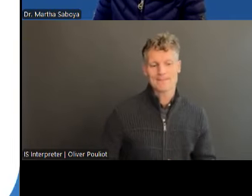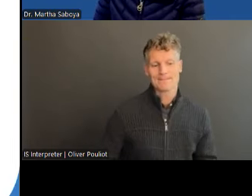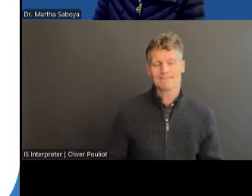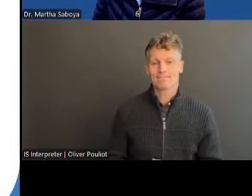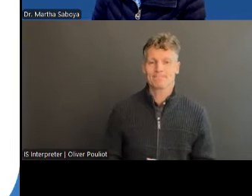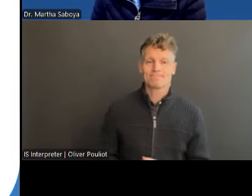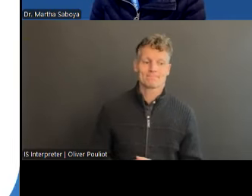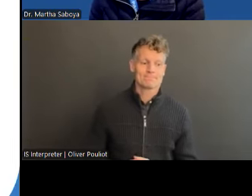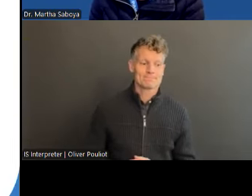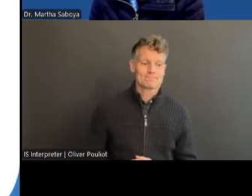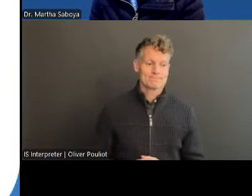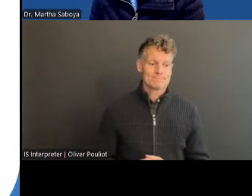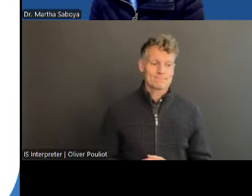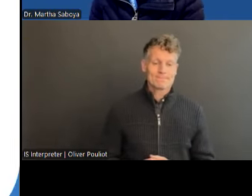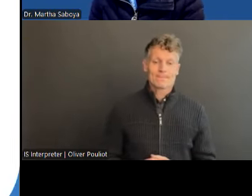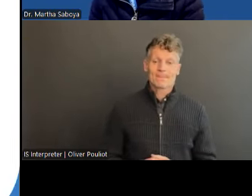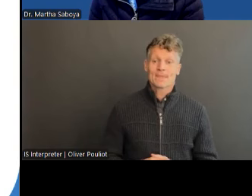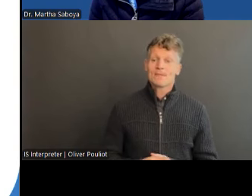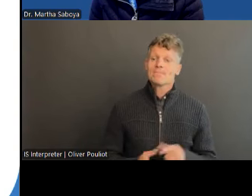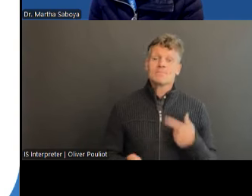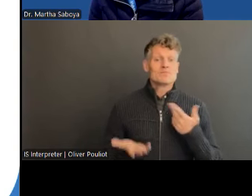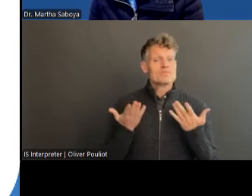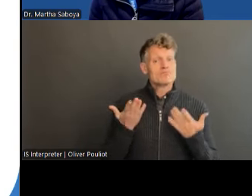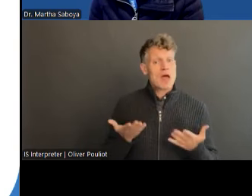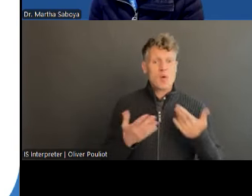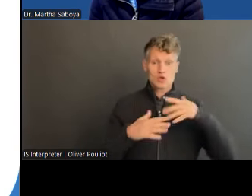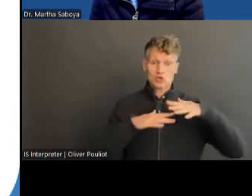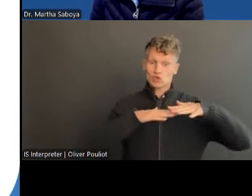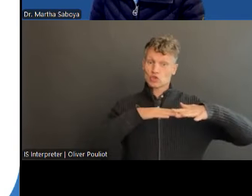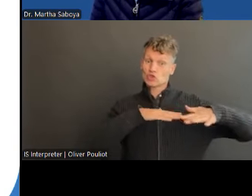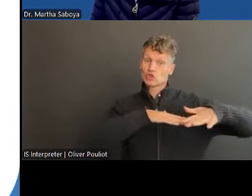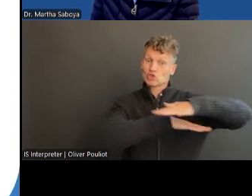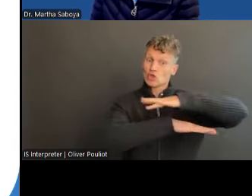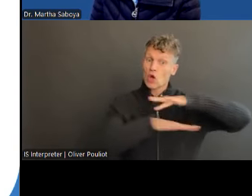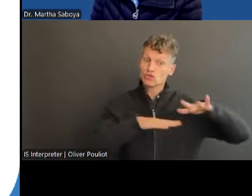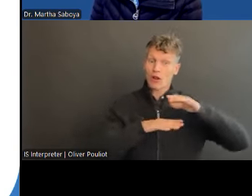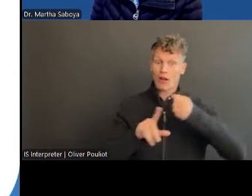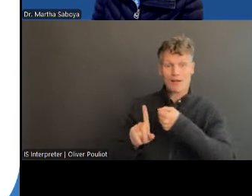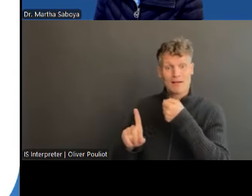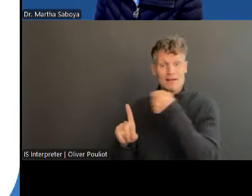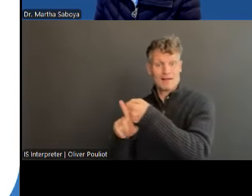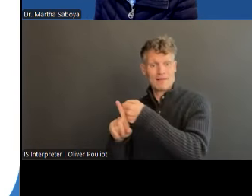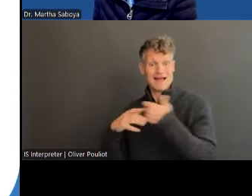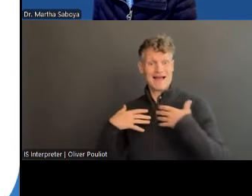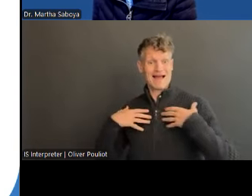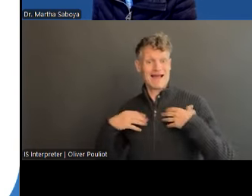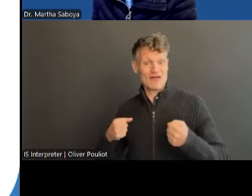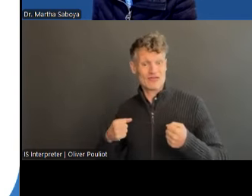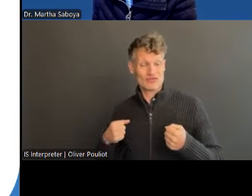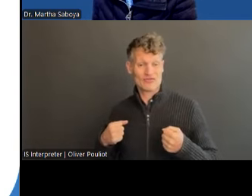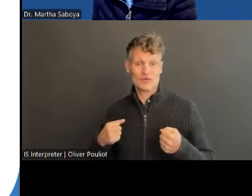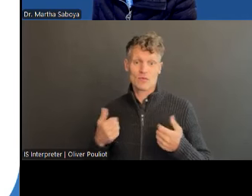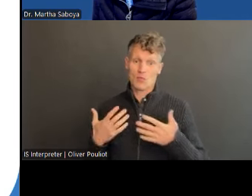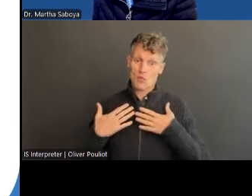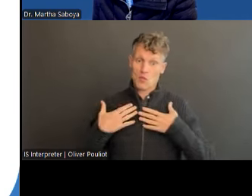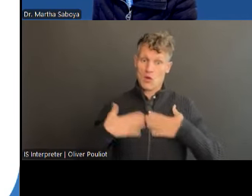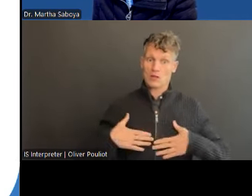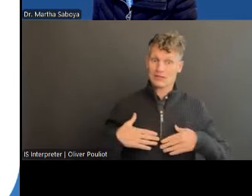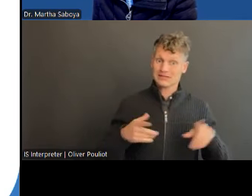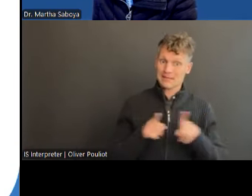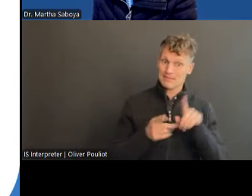talking about practical applications of social determinants of health to accelerate the elimination of communicable diseases, we are talking